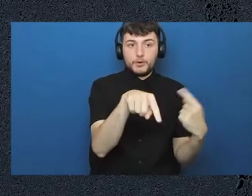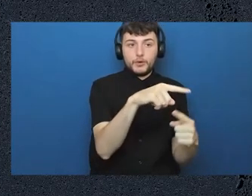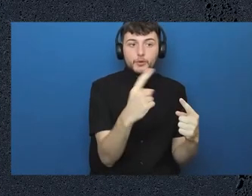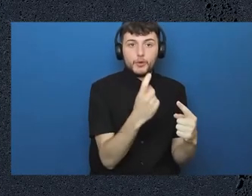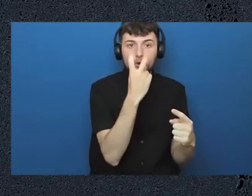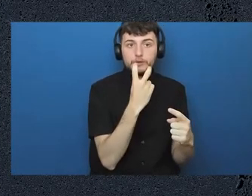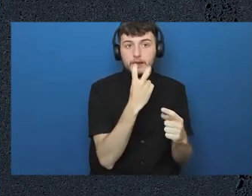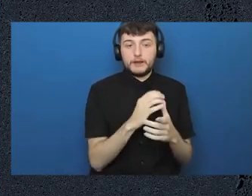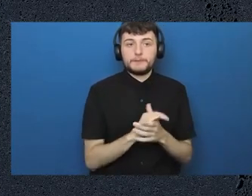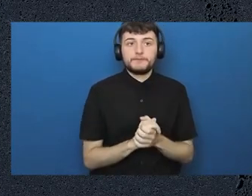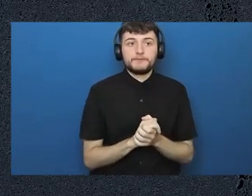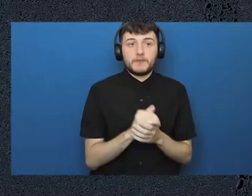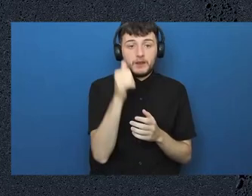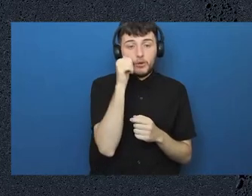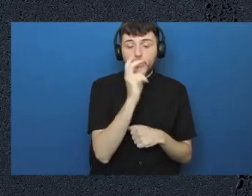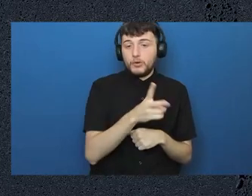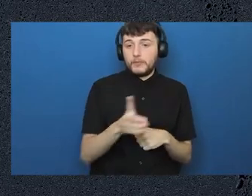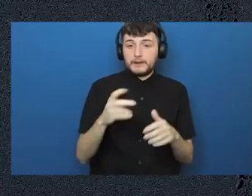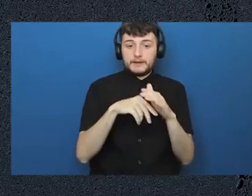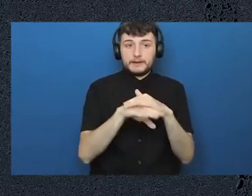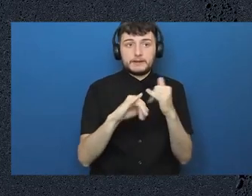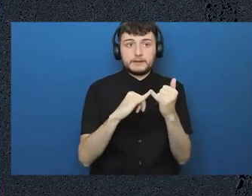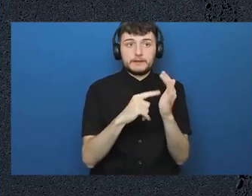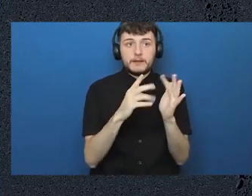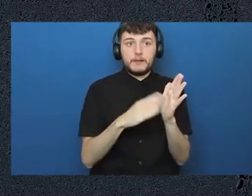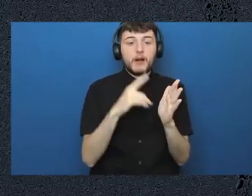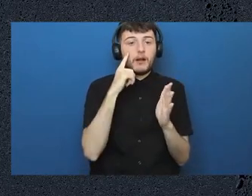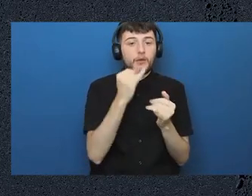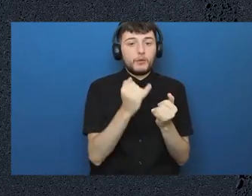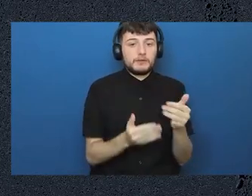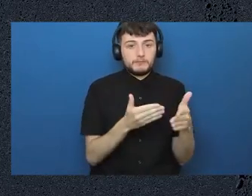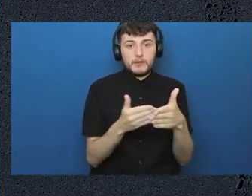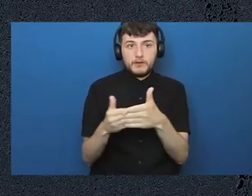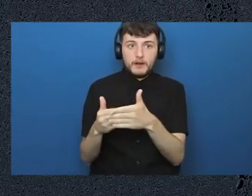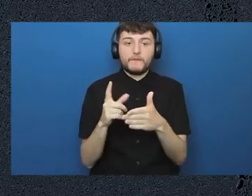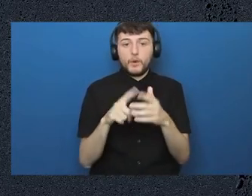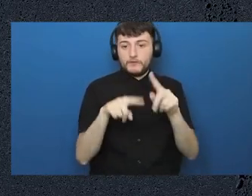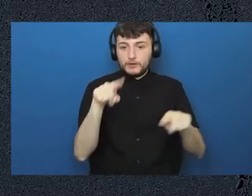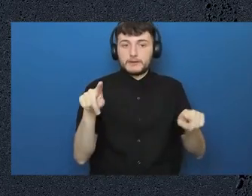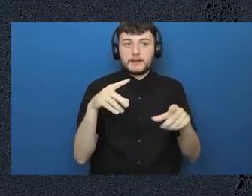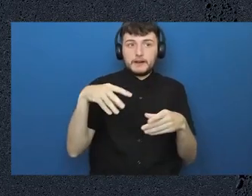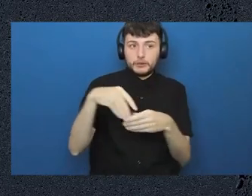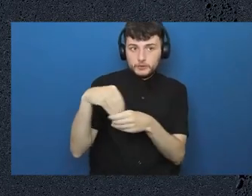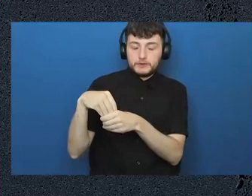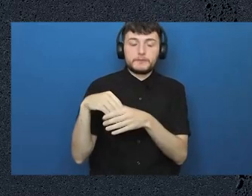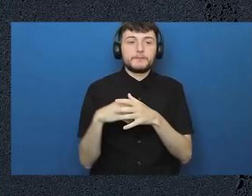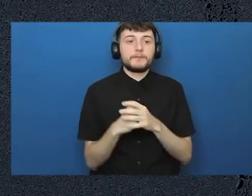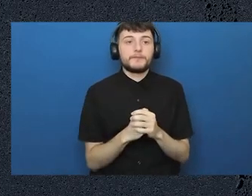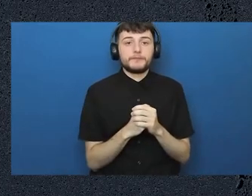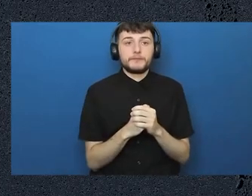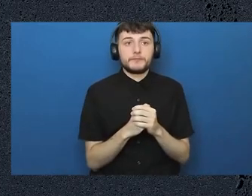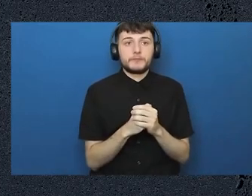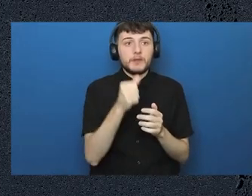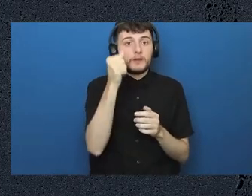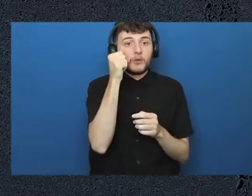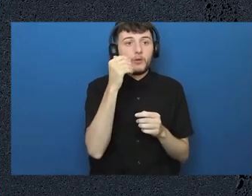only second to gender in terms of barriers to diversity and inclusion. We know we've got that intersectionality, that women get